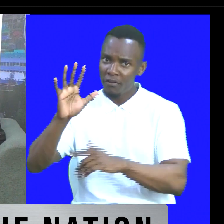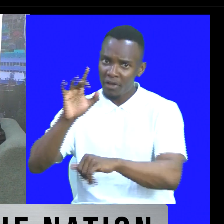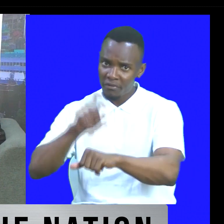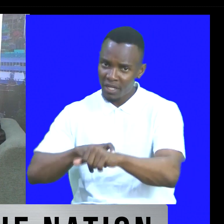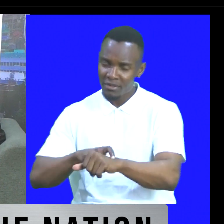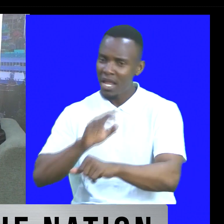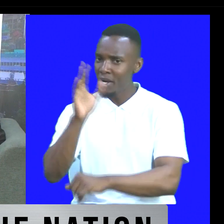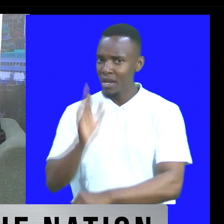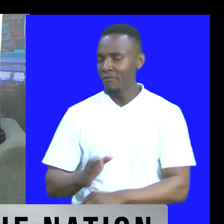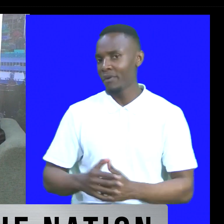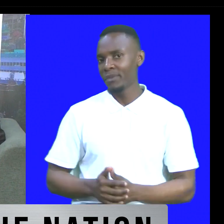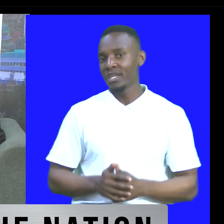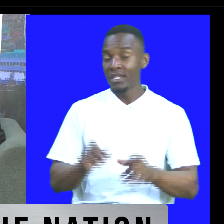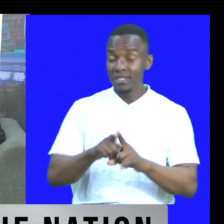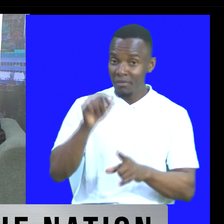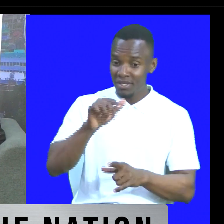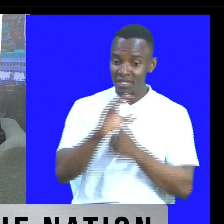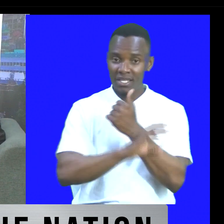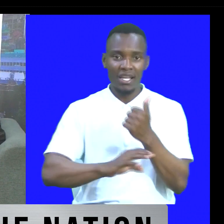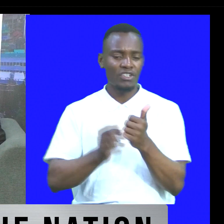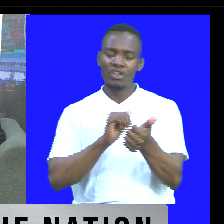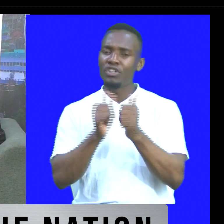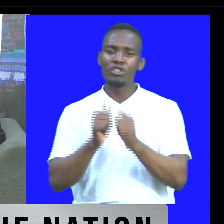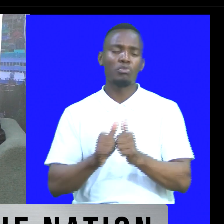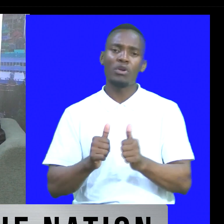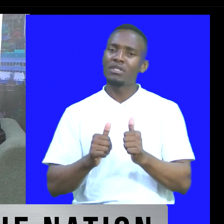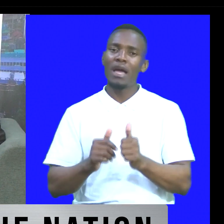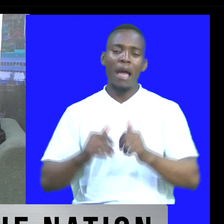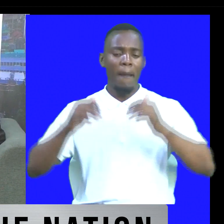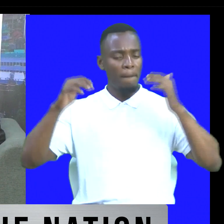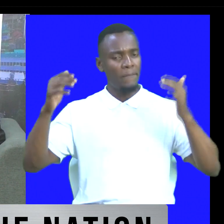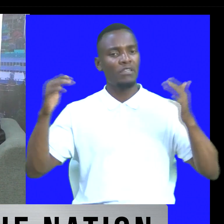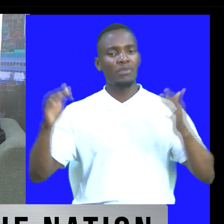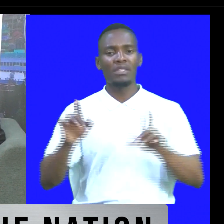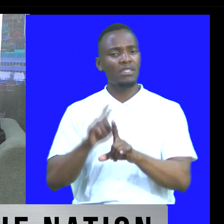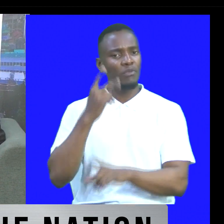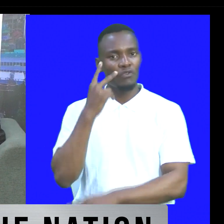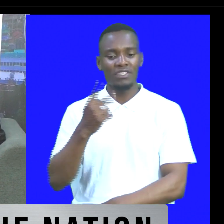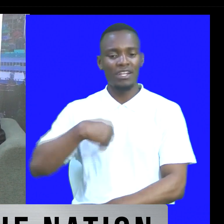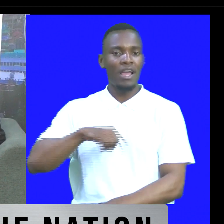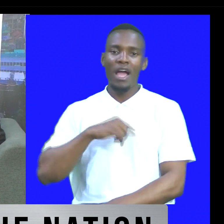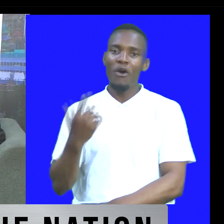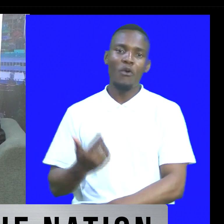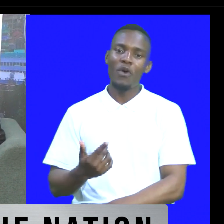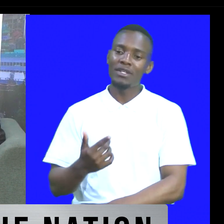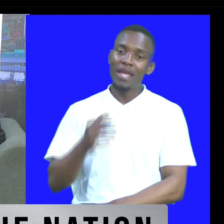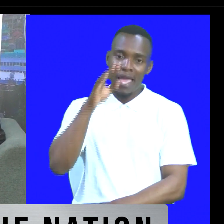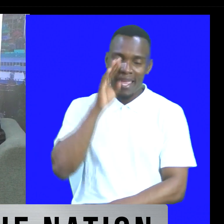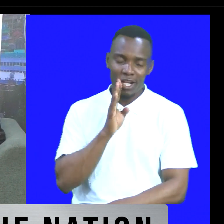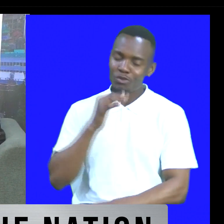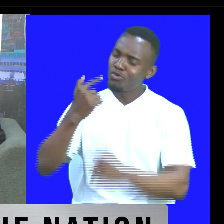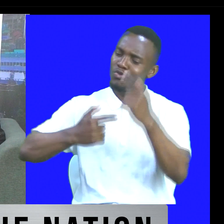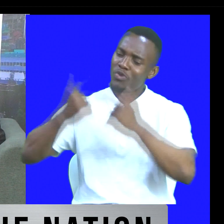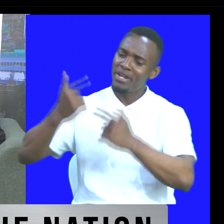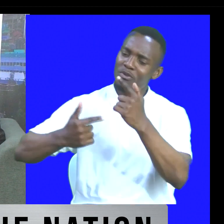sports is a major issue in this country. Right. You've seen our evergreen Eliud Kipchoge doing it again. That's the 5th time he's done it. Eliud